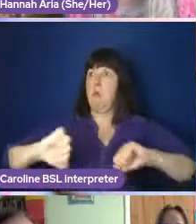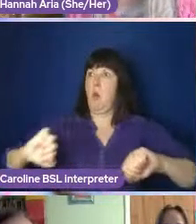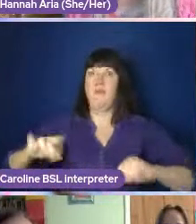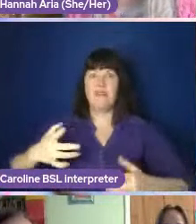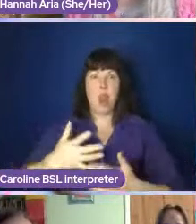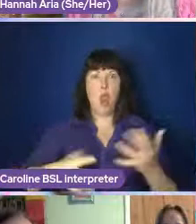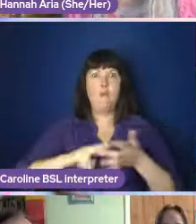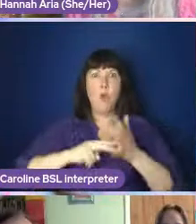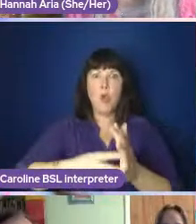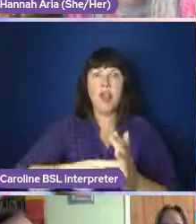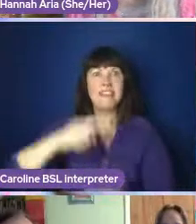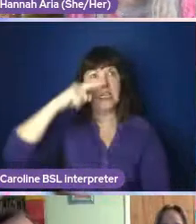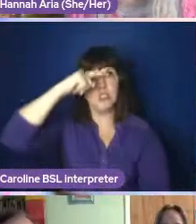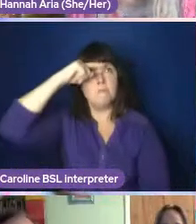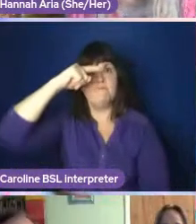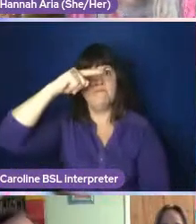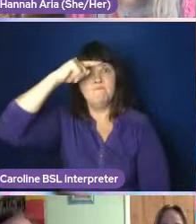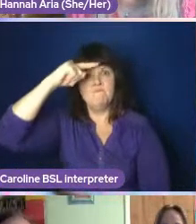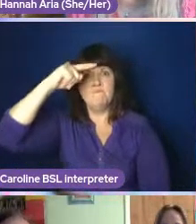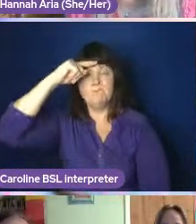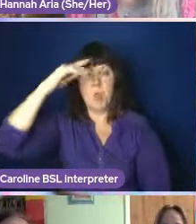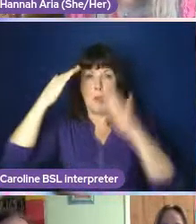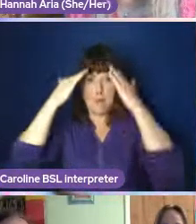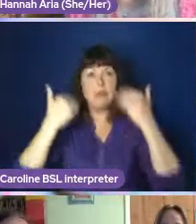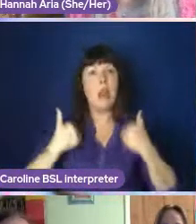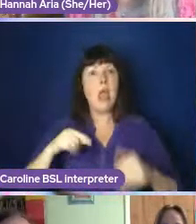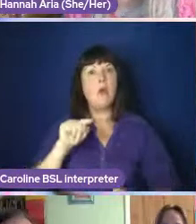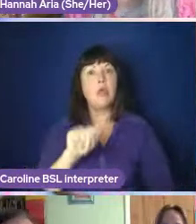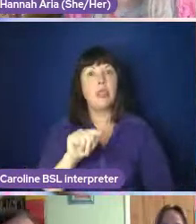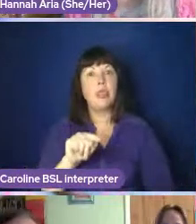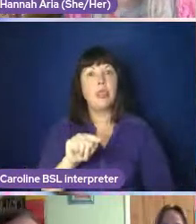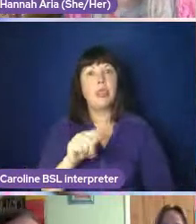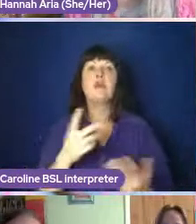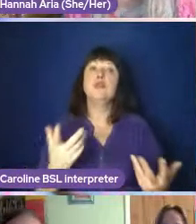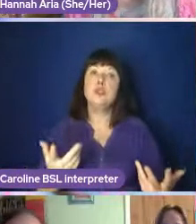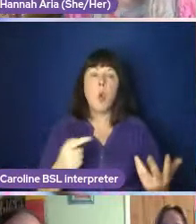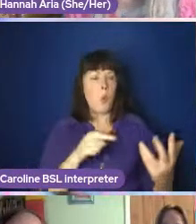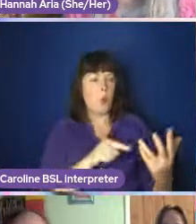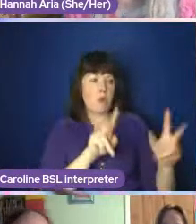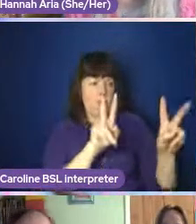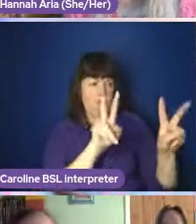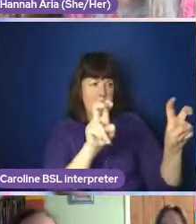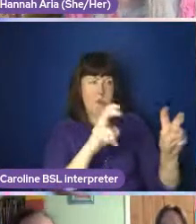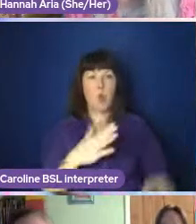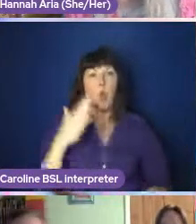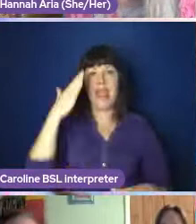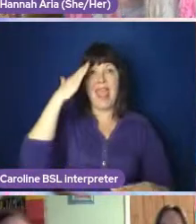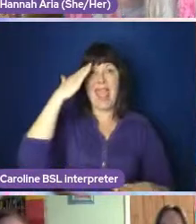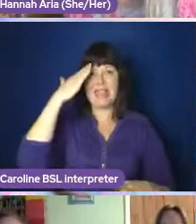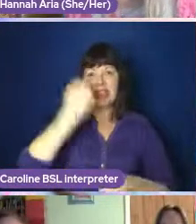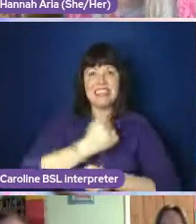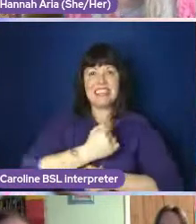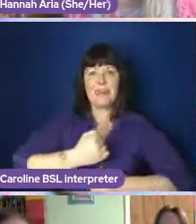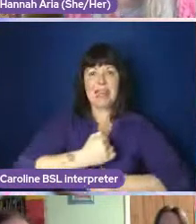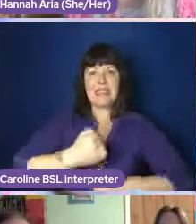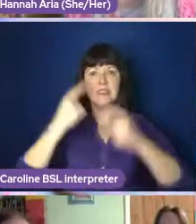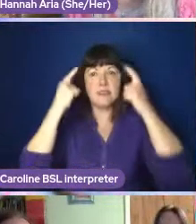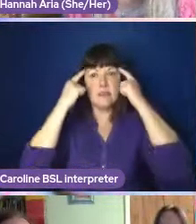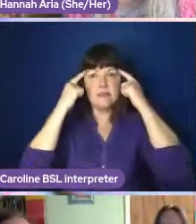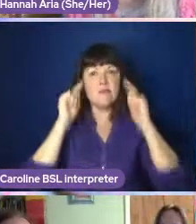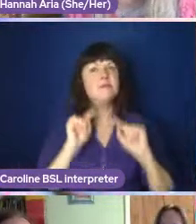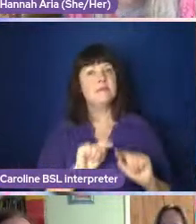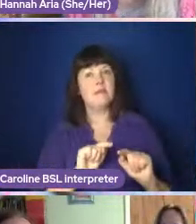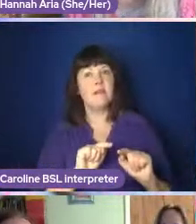their publications. And it had an article called Headspace. And so most of these words came from that